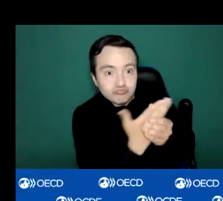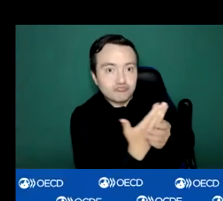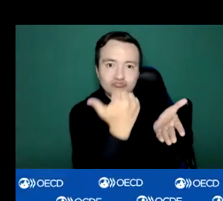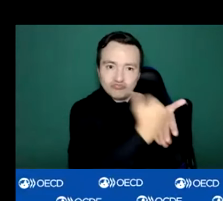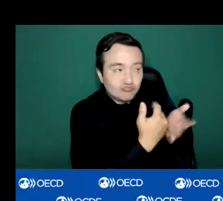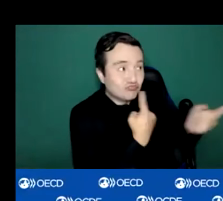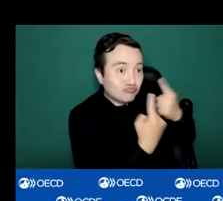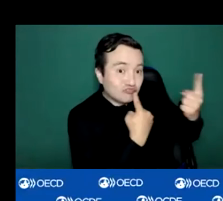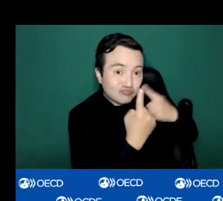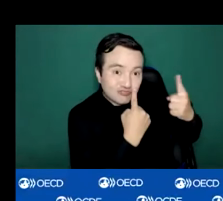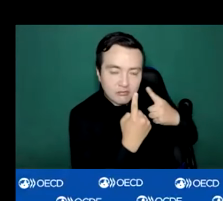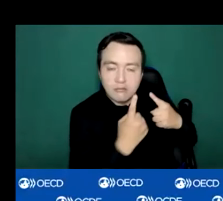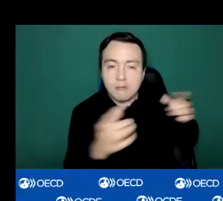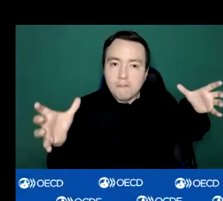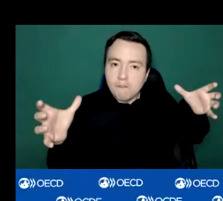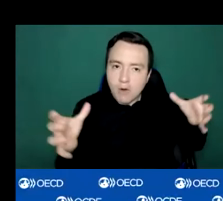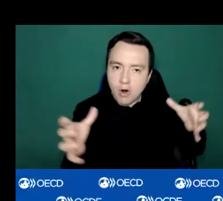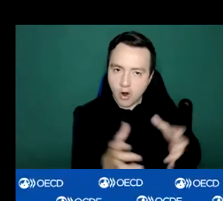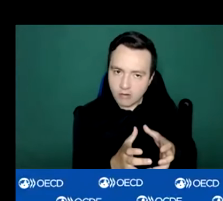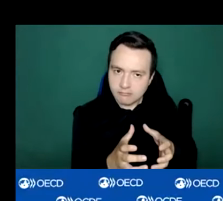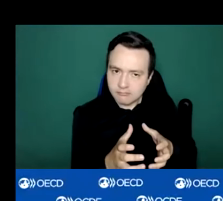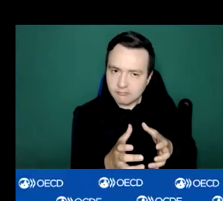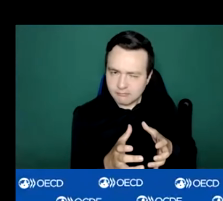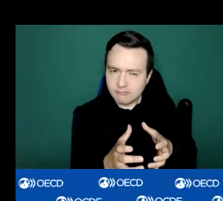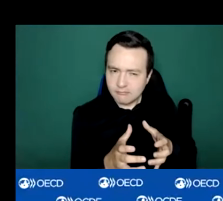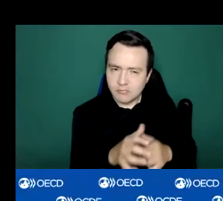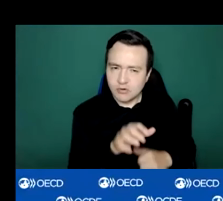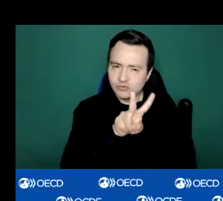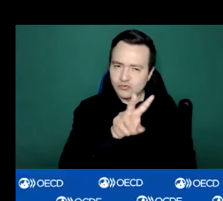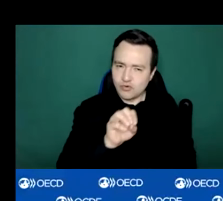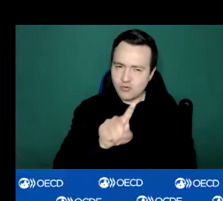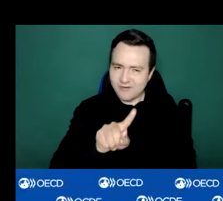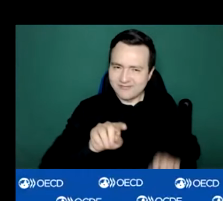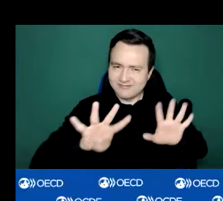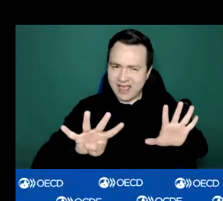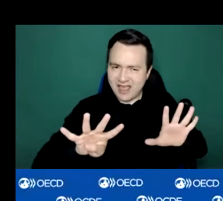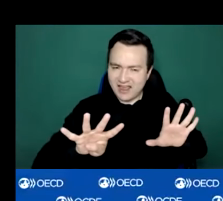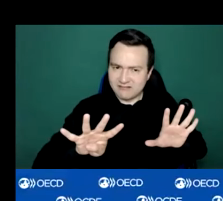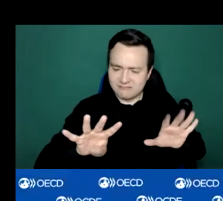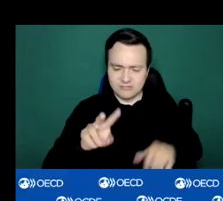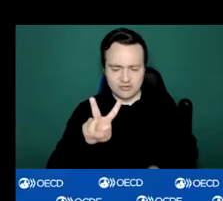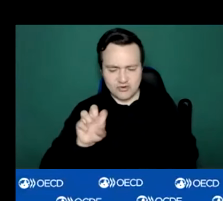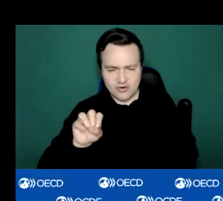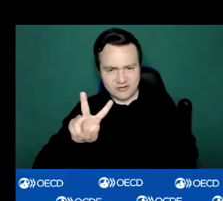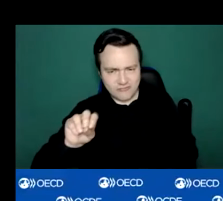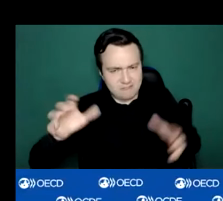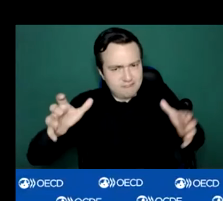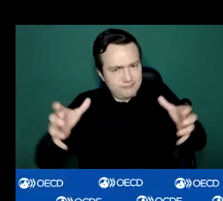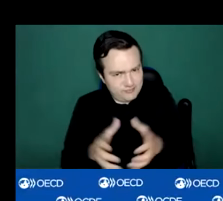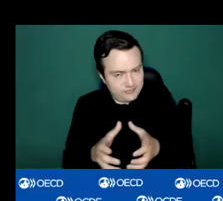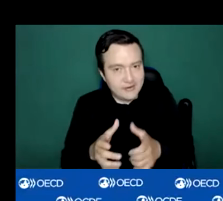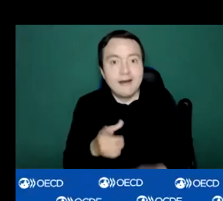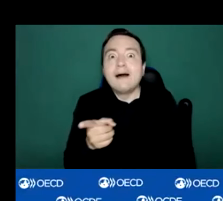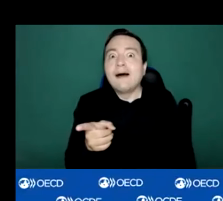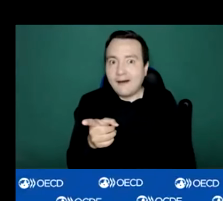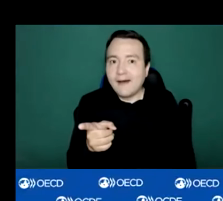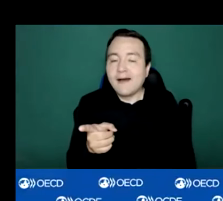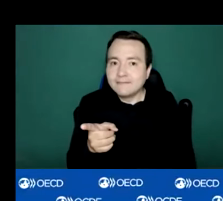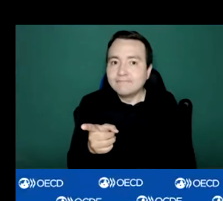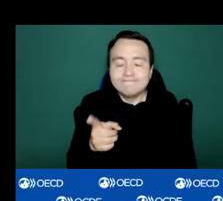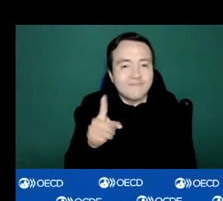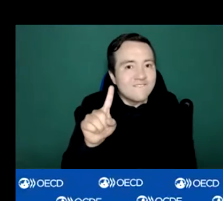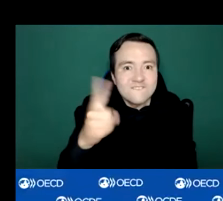that's going to necessarily be dealt in the future by primary care and by other levels of care. So we give a